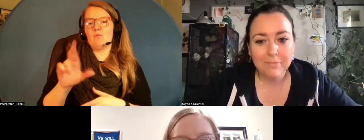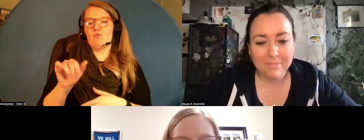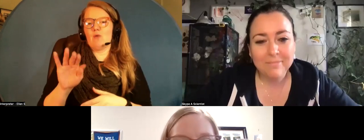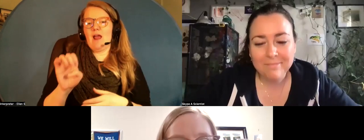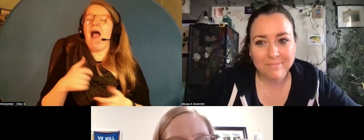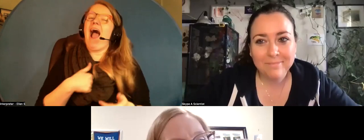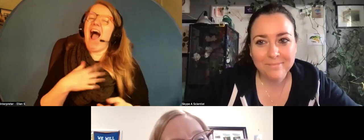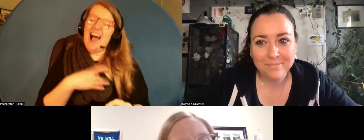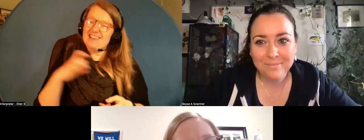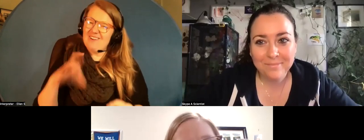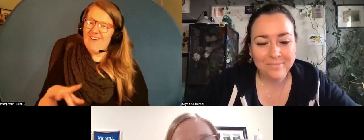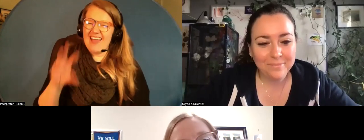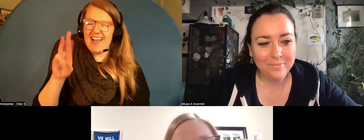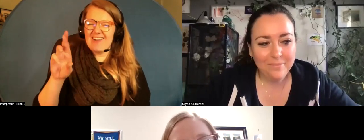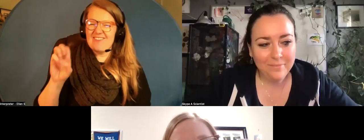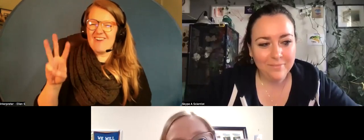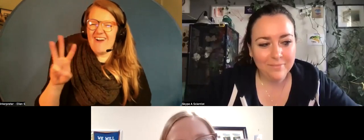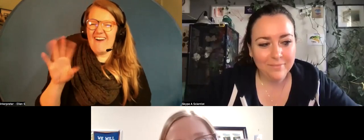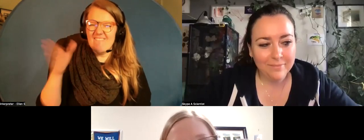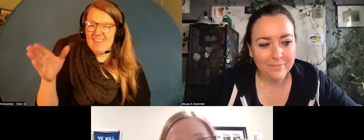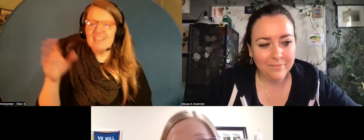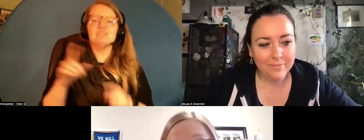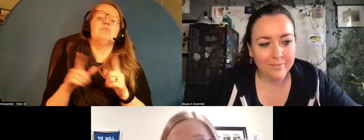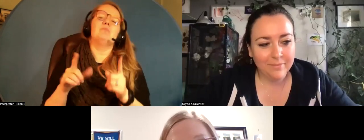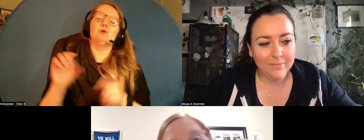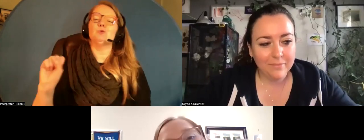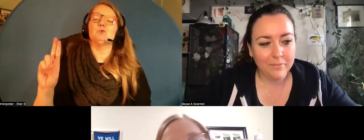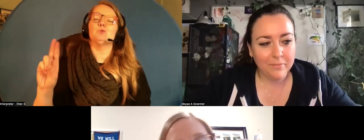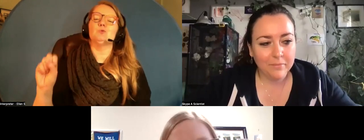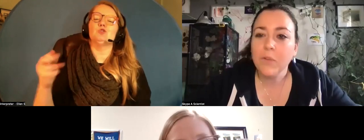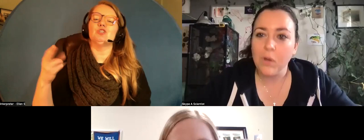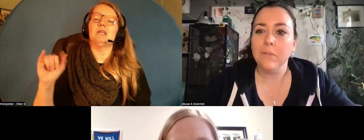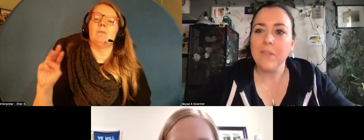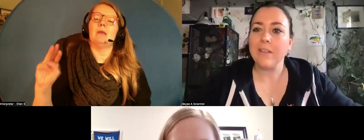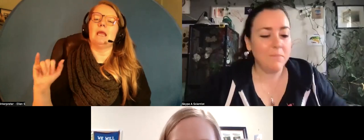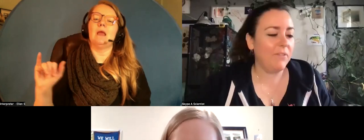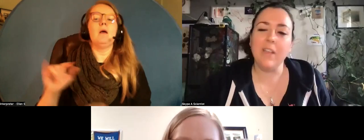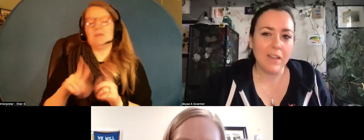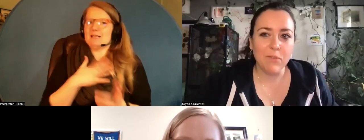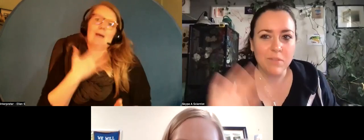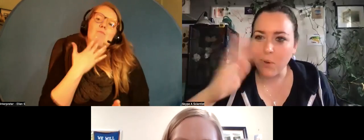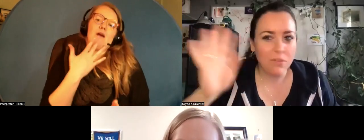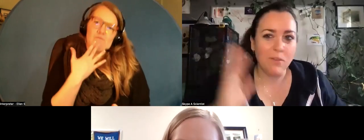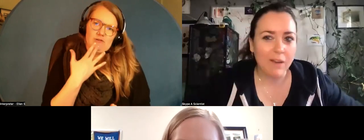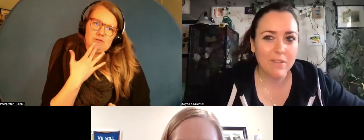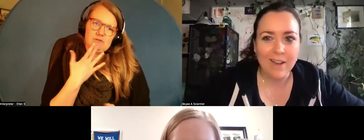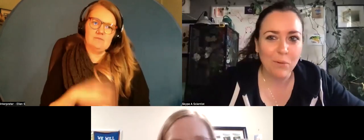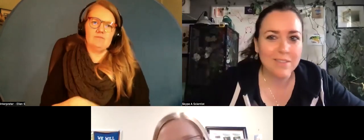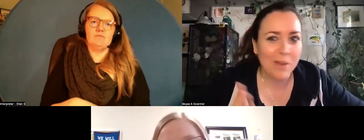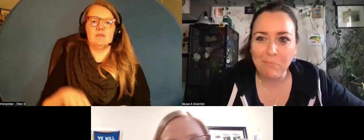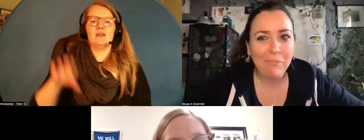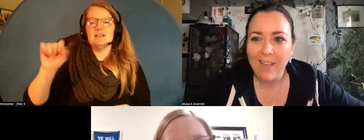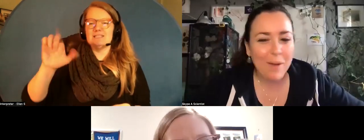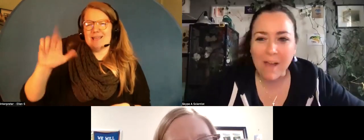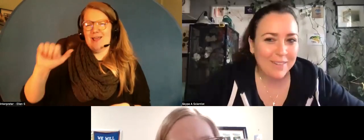for me. But yeah, that's definitely something you have to consider. Cool. Thanks. I'm definitely eating foods both in those high risk